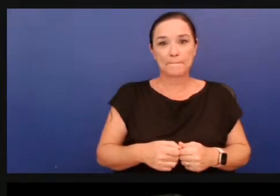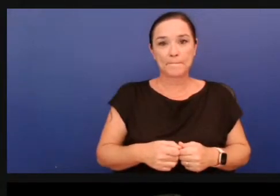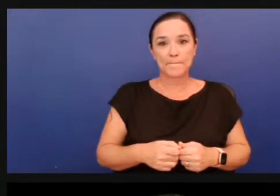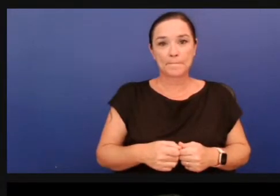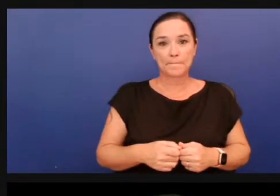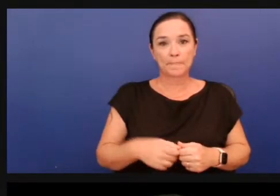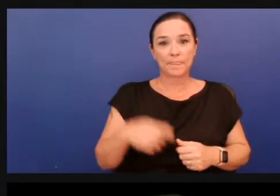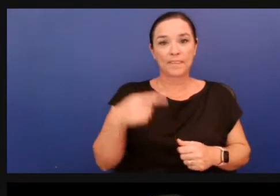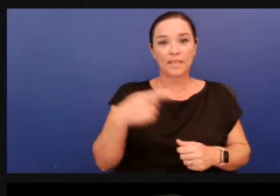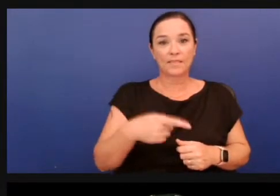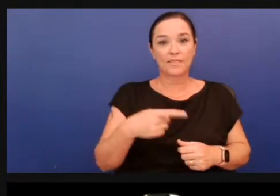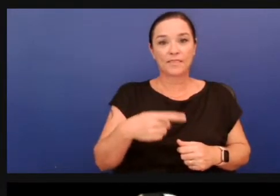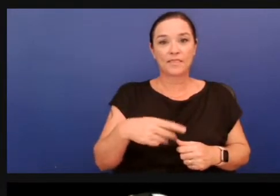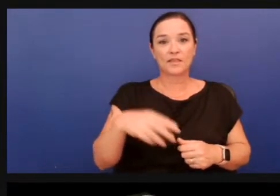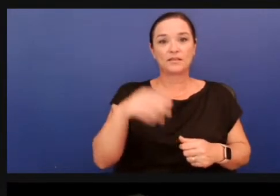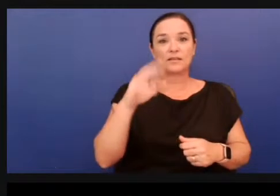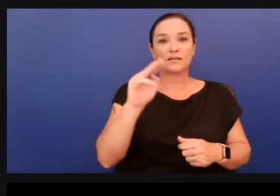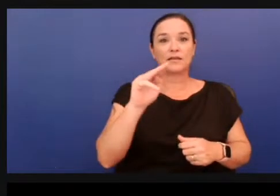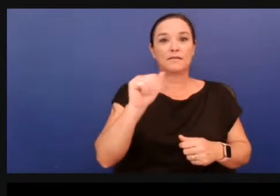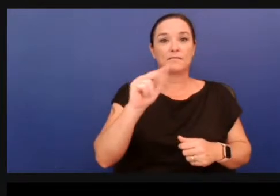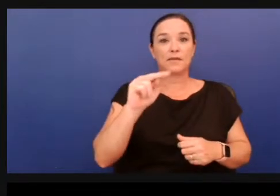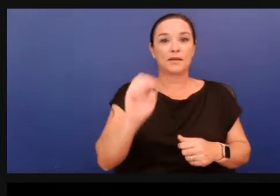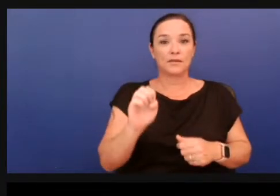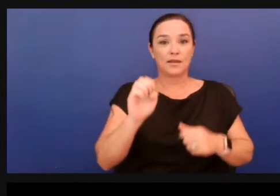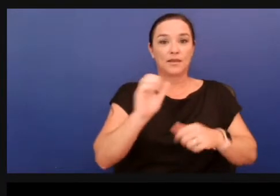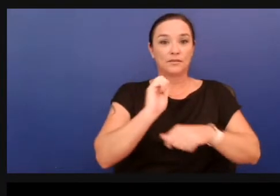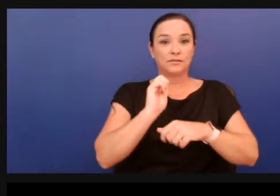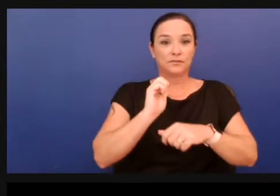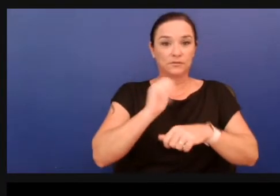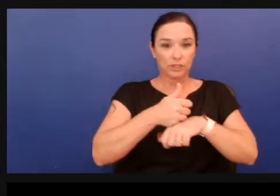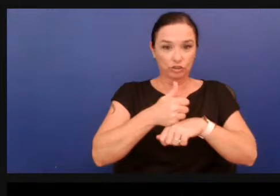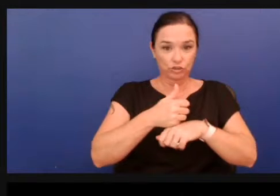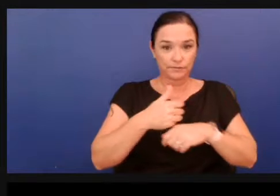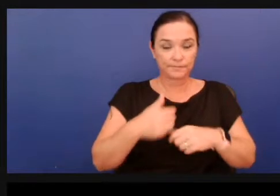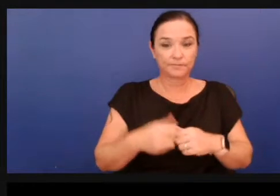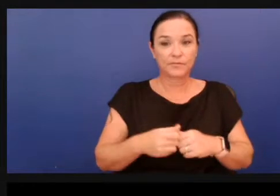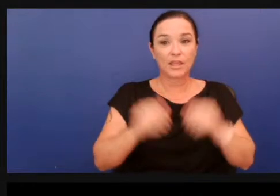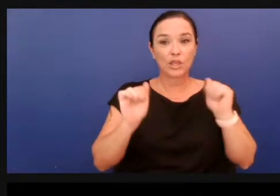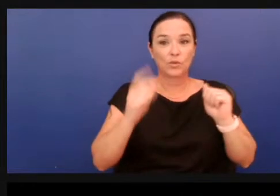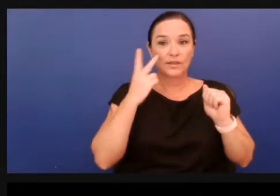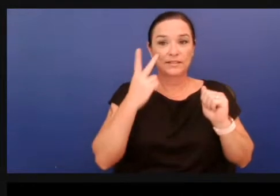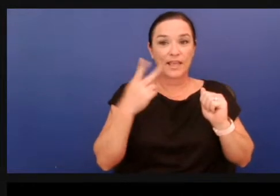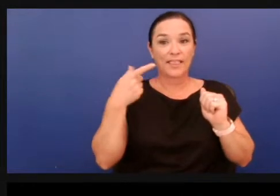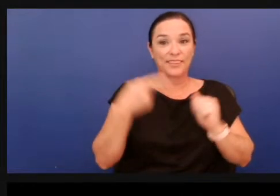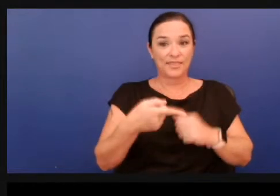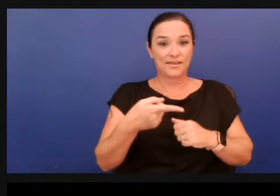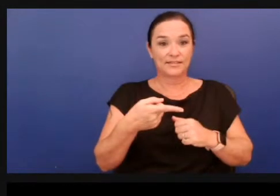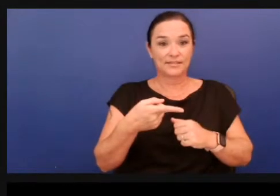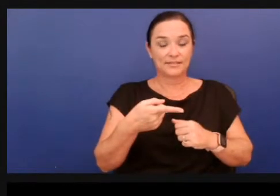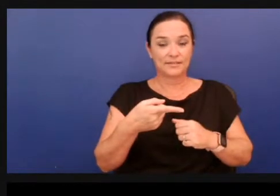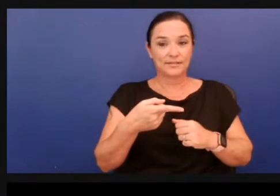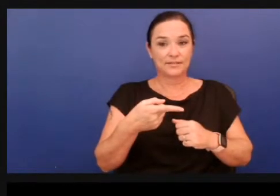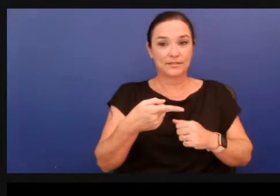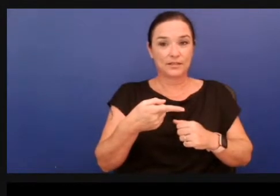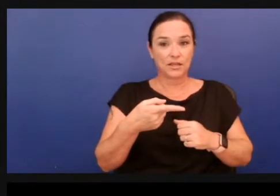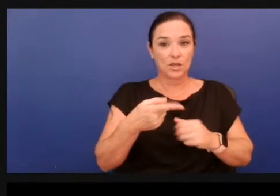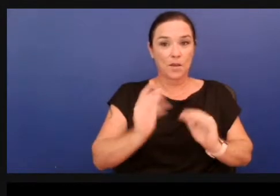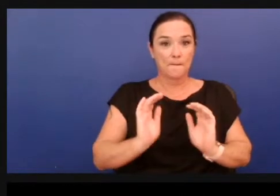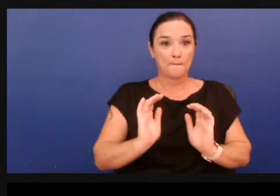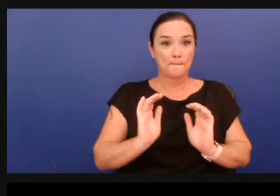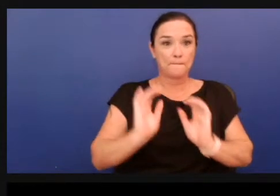Kipukanene station here. And this one you can see was actually shoved upwards